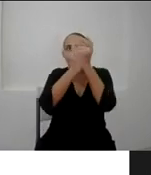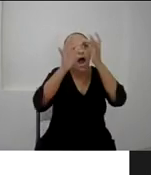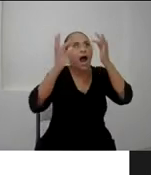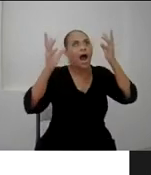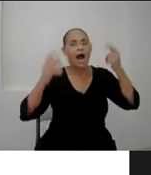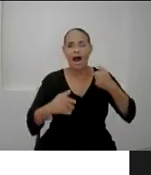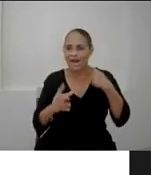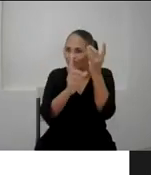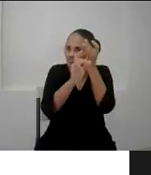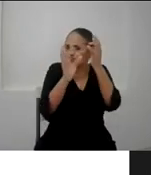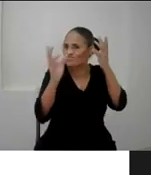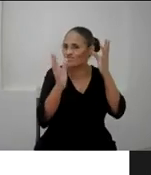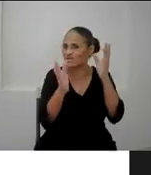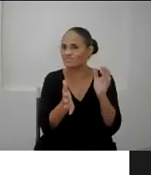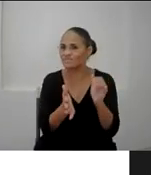have dreams that